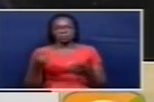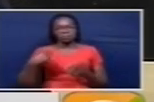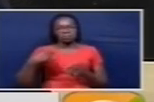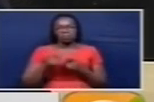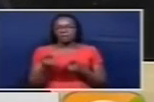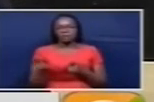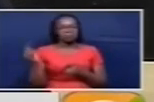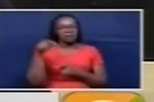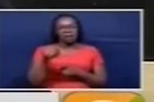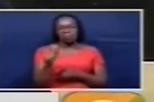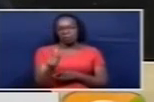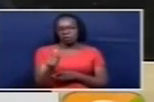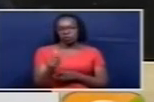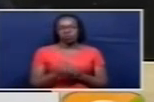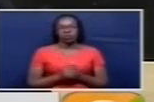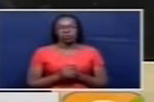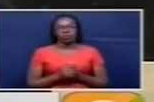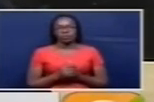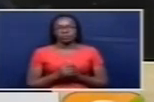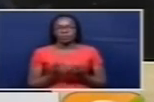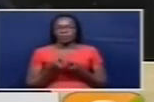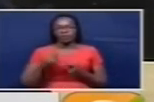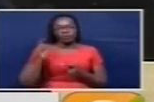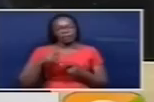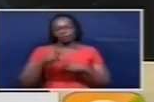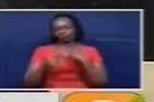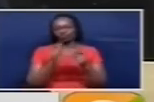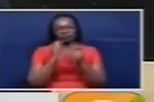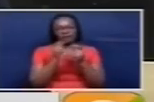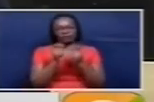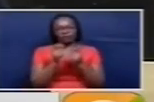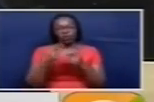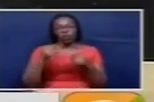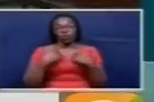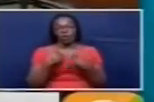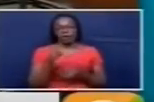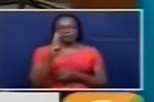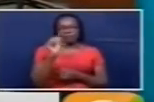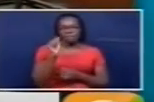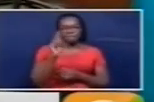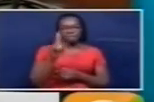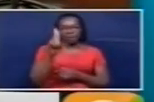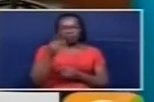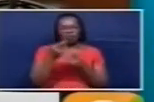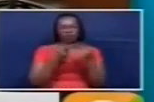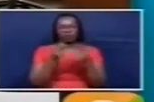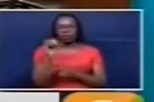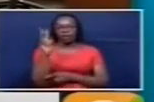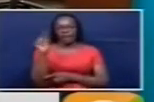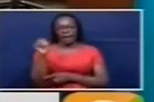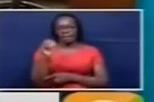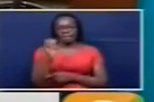made his way here as yet, but we must proceed with the interview. With me in studio this evening is Babu Owino, ODM Embakasi East